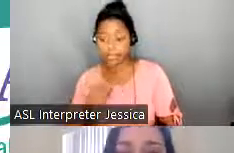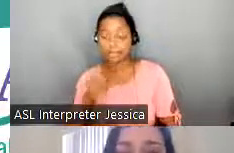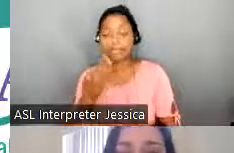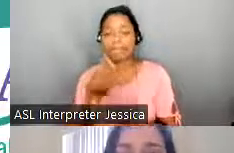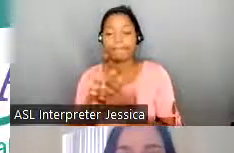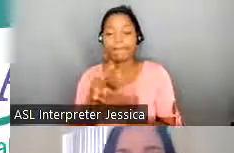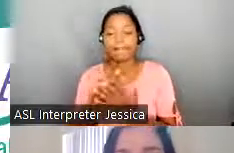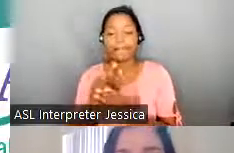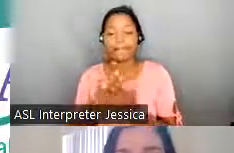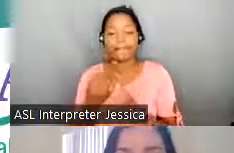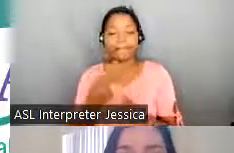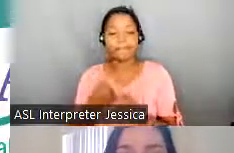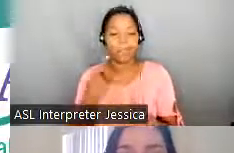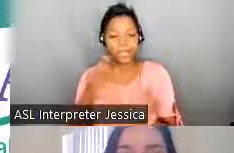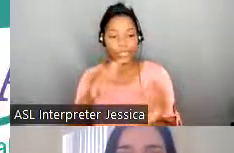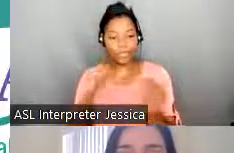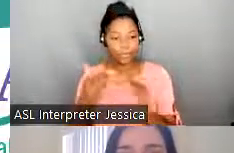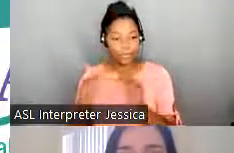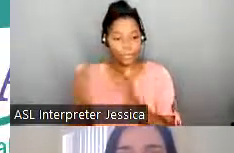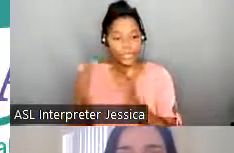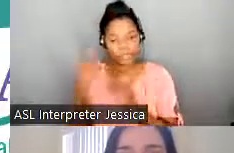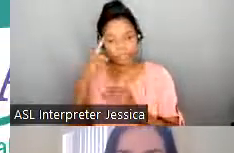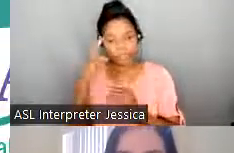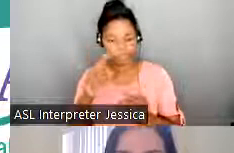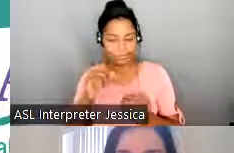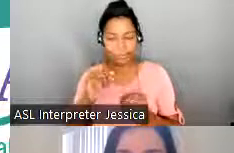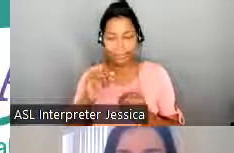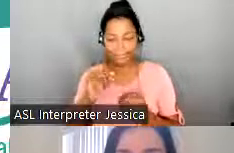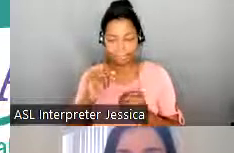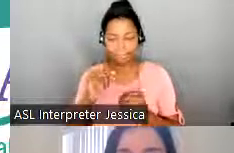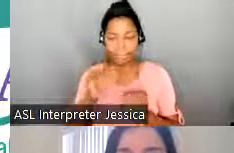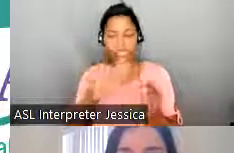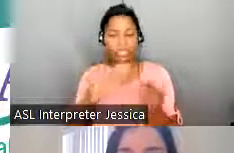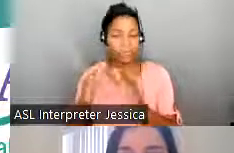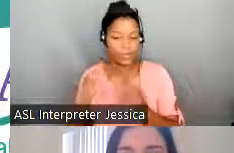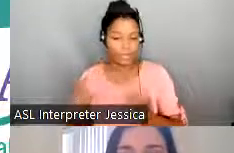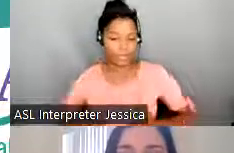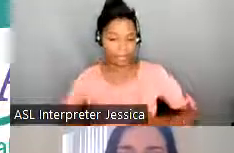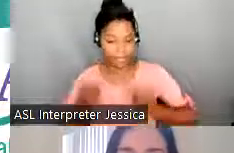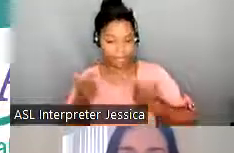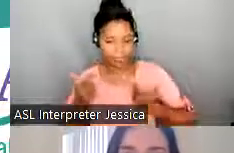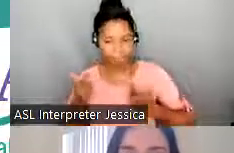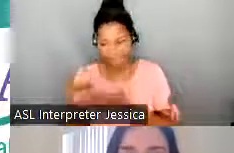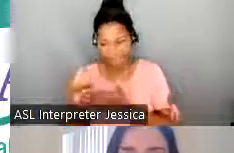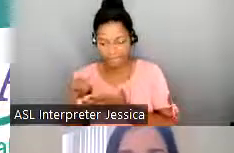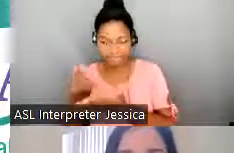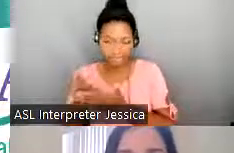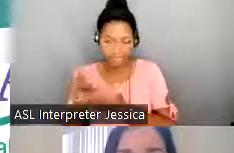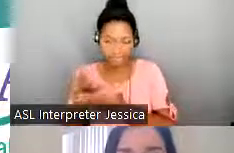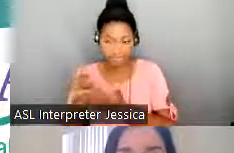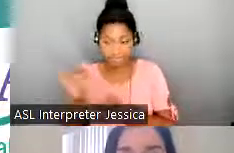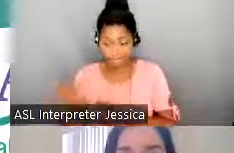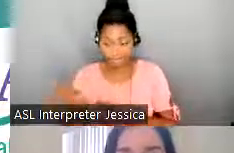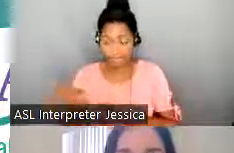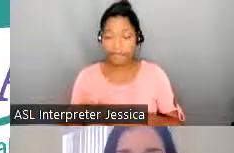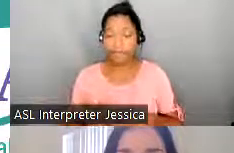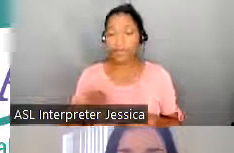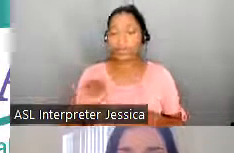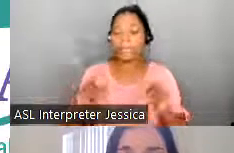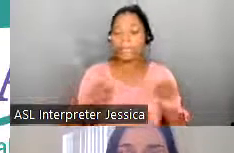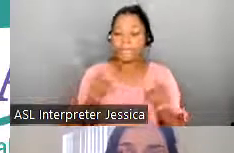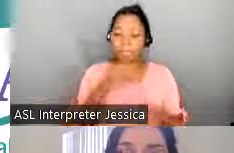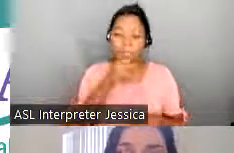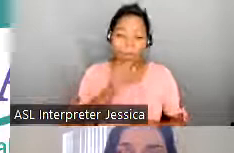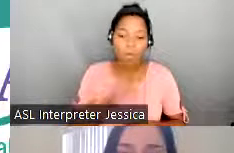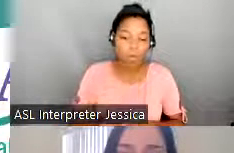Community Living, is a national effort that is working to increase the social engagement of older adults, people with disabilities, and